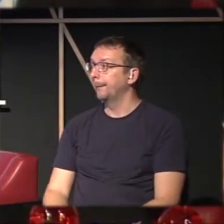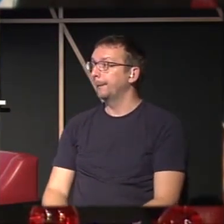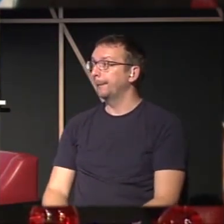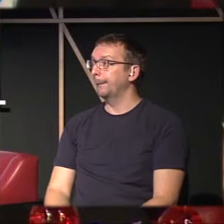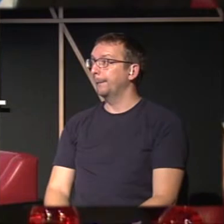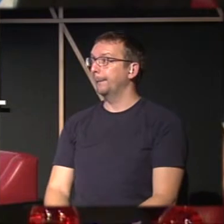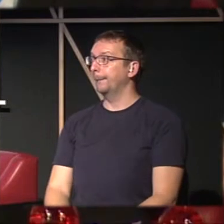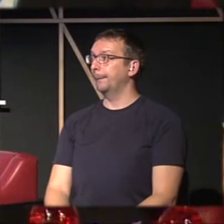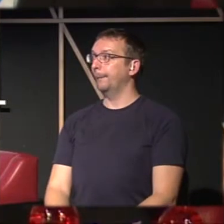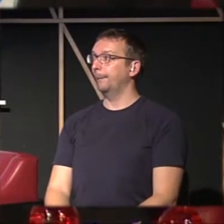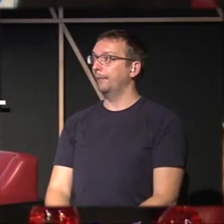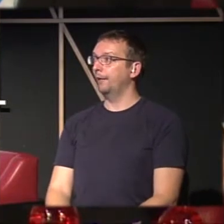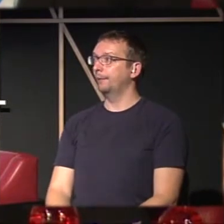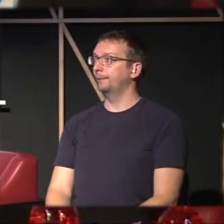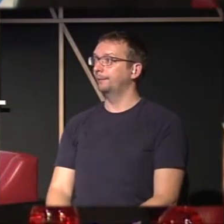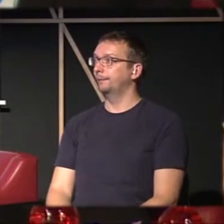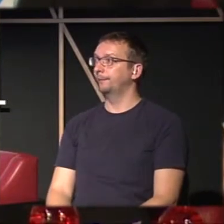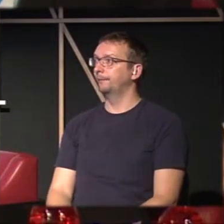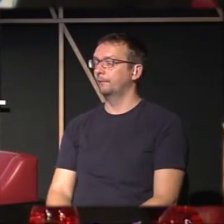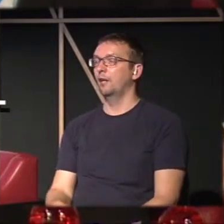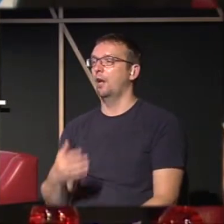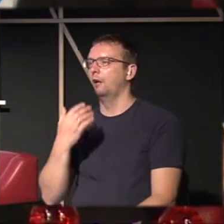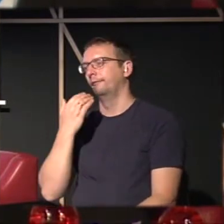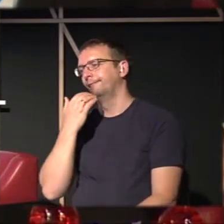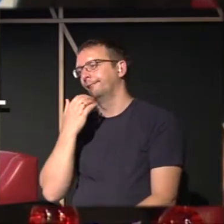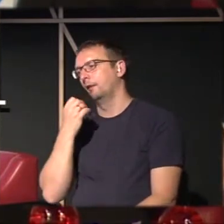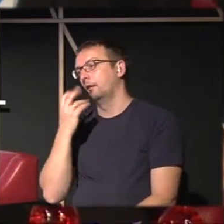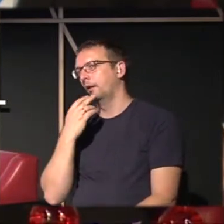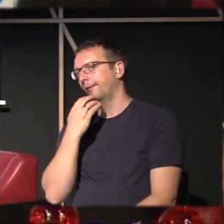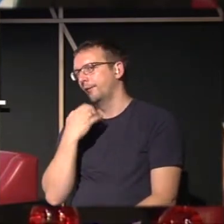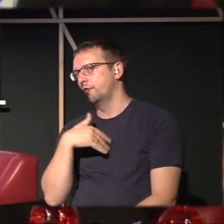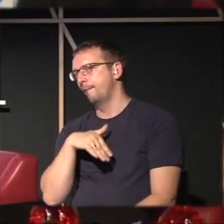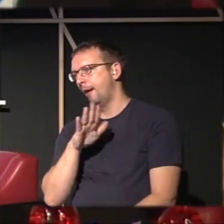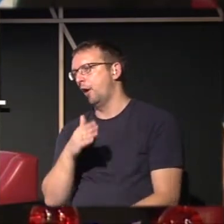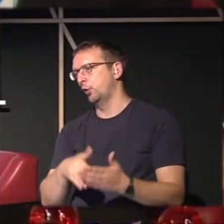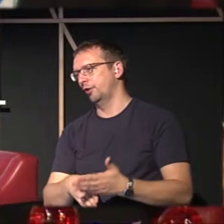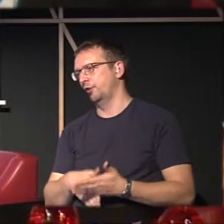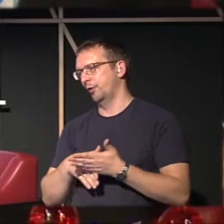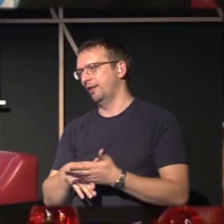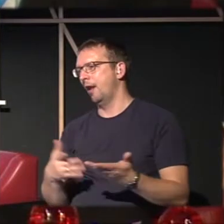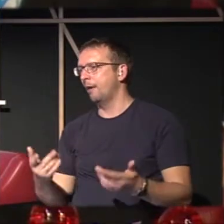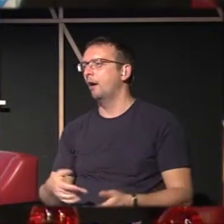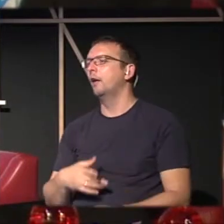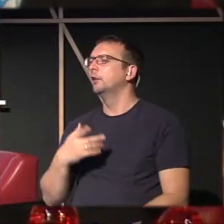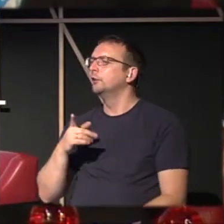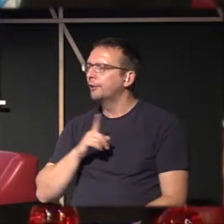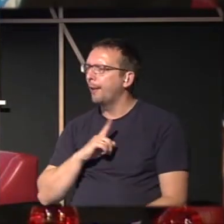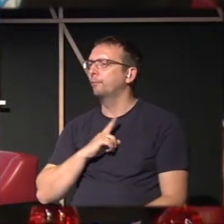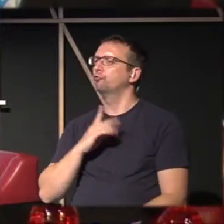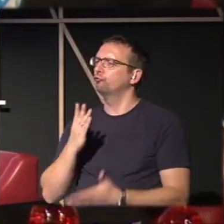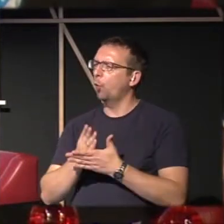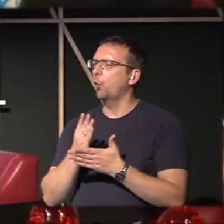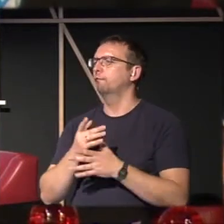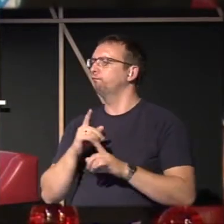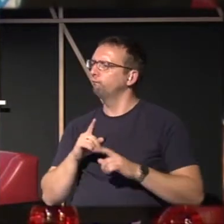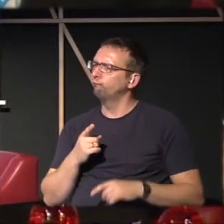the signatures of our management, and also RFU provided all the contacts of all the clubs